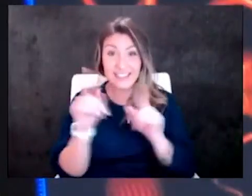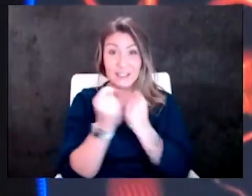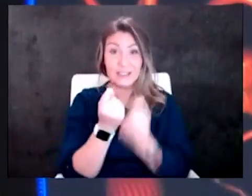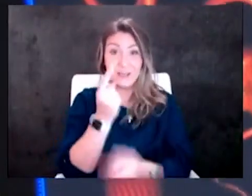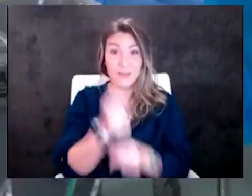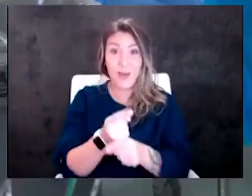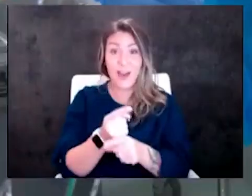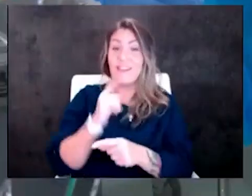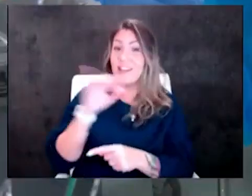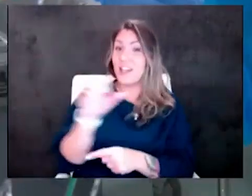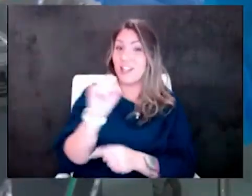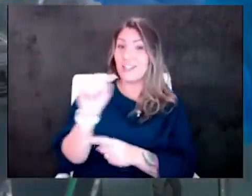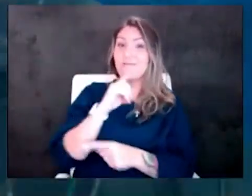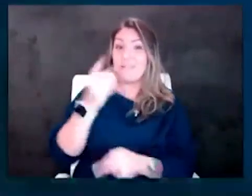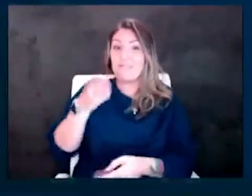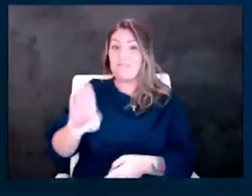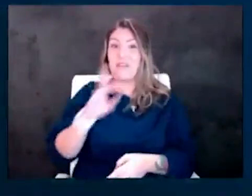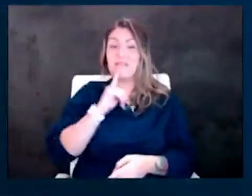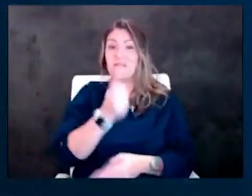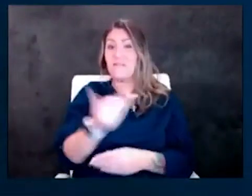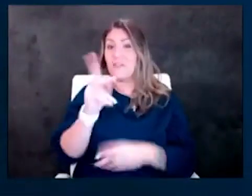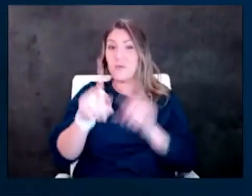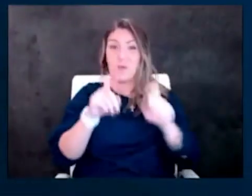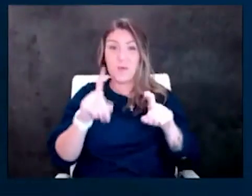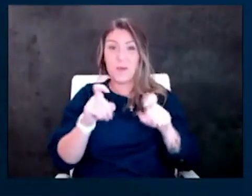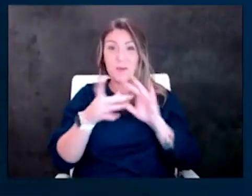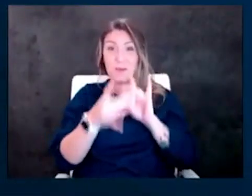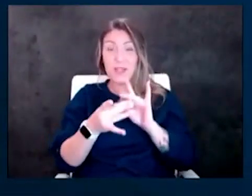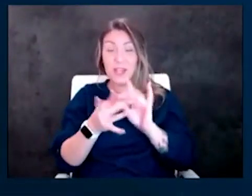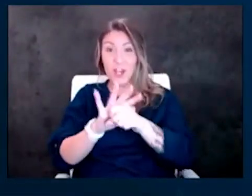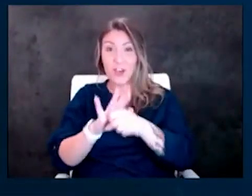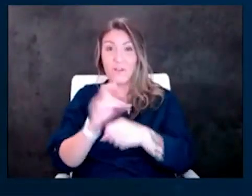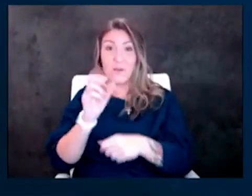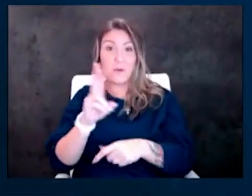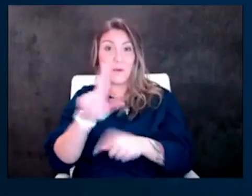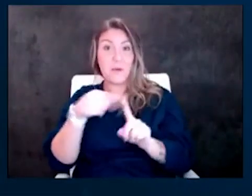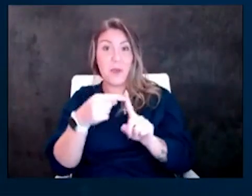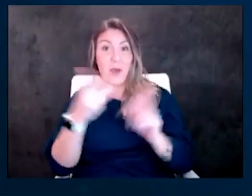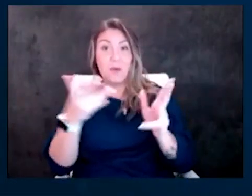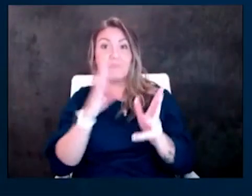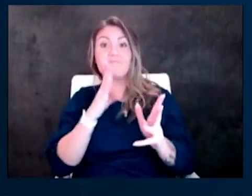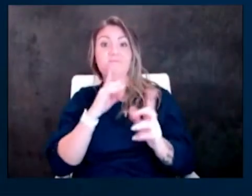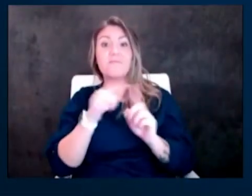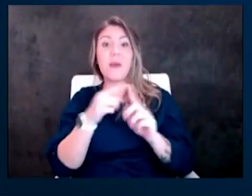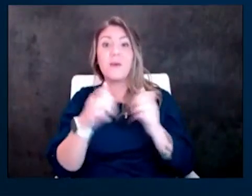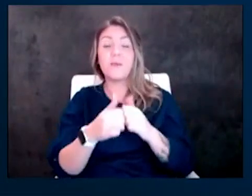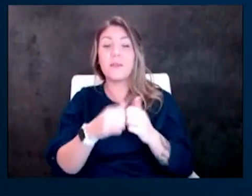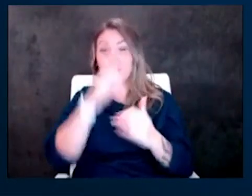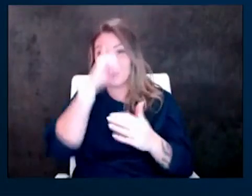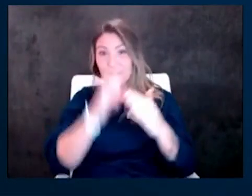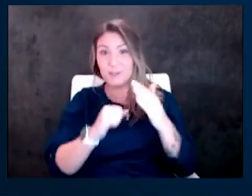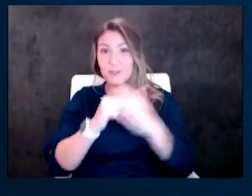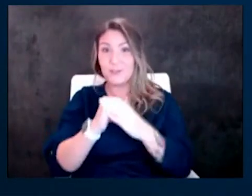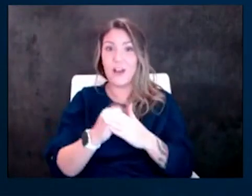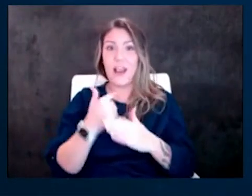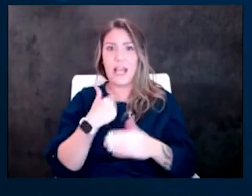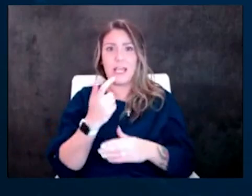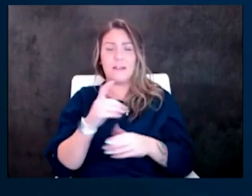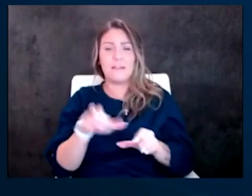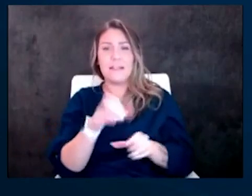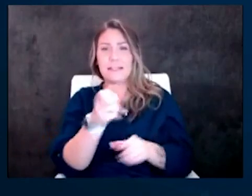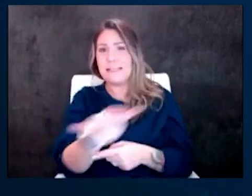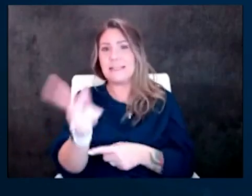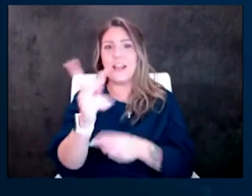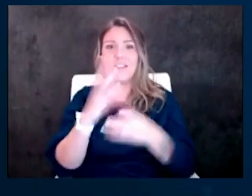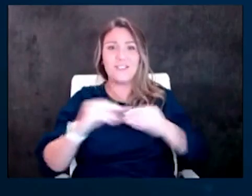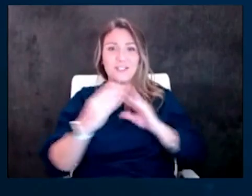a few questions out there about some of this COVID or about what were you talking about here with strokes? There are. And I have to say, I've done several stories with Dr. Ebersol,